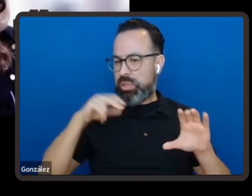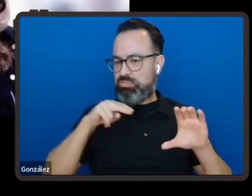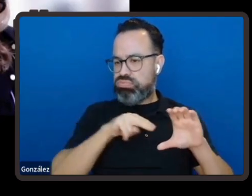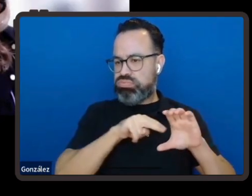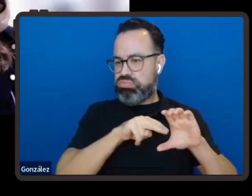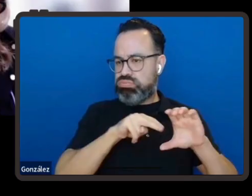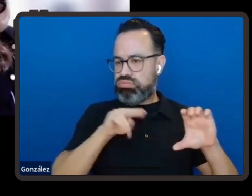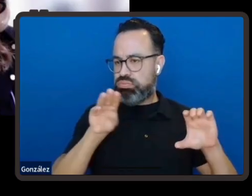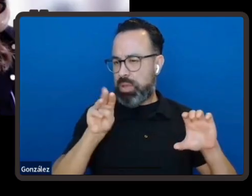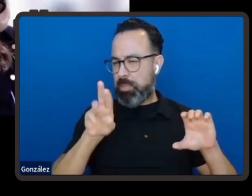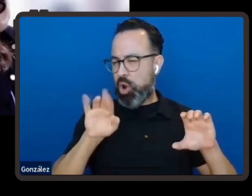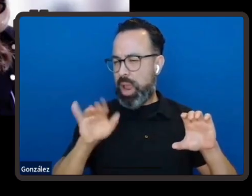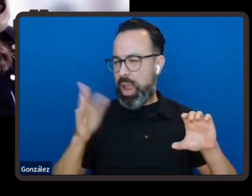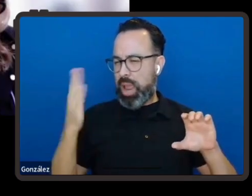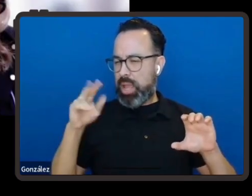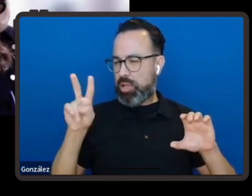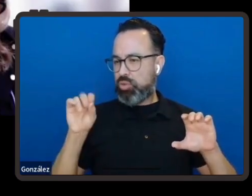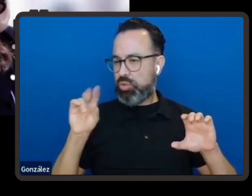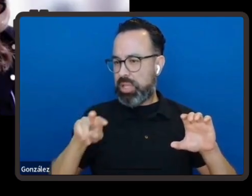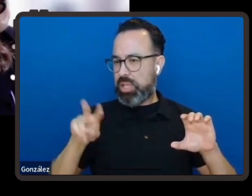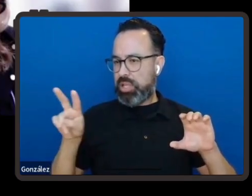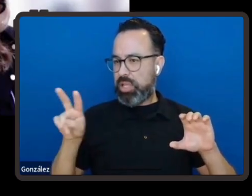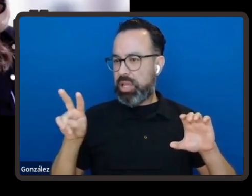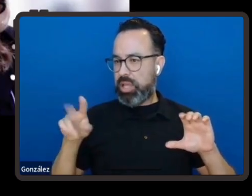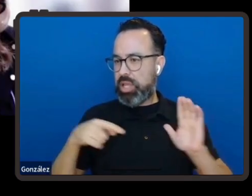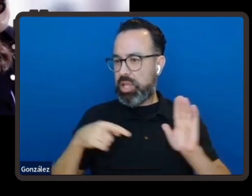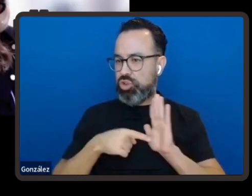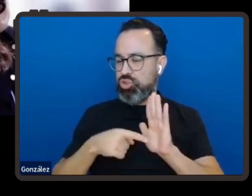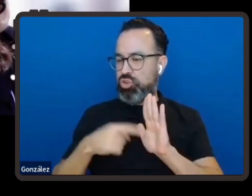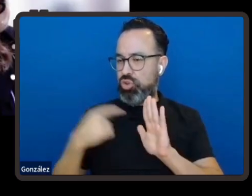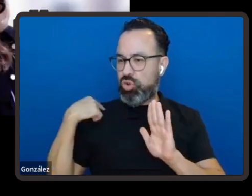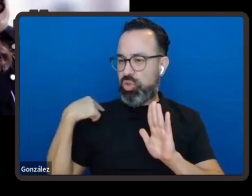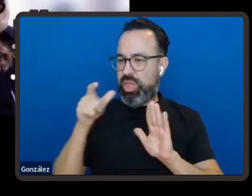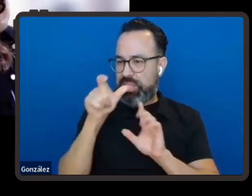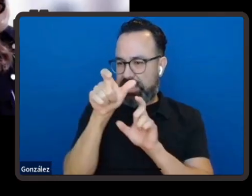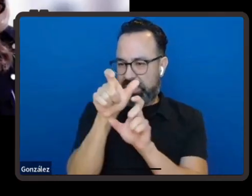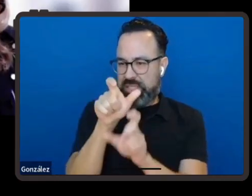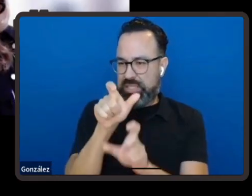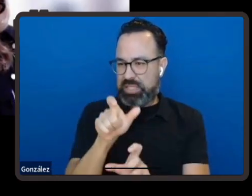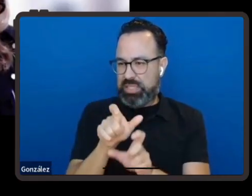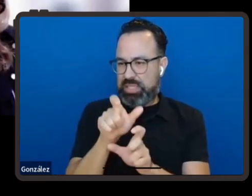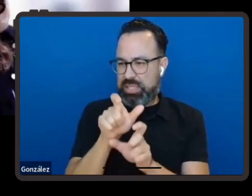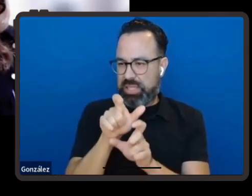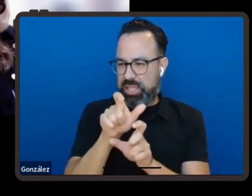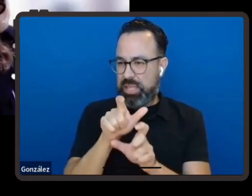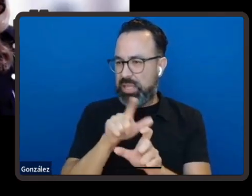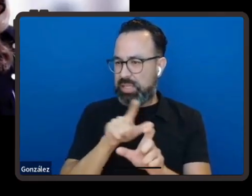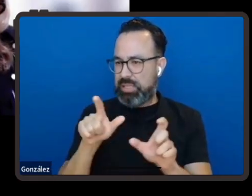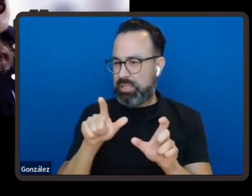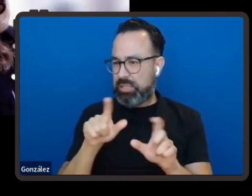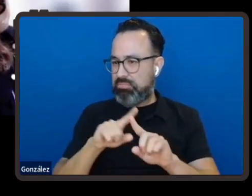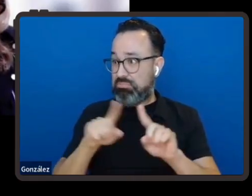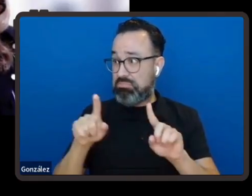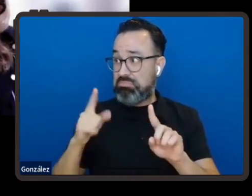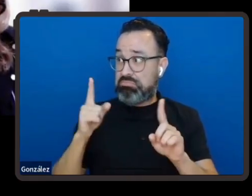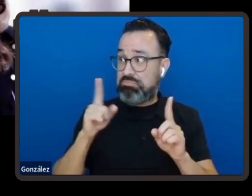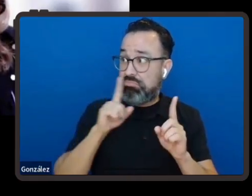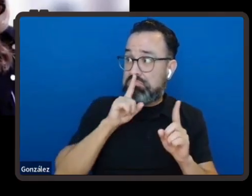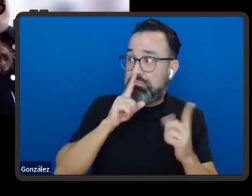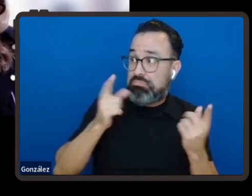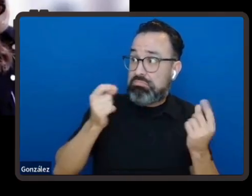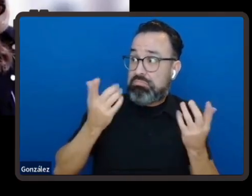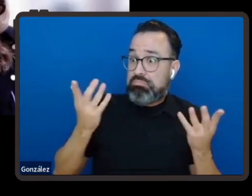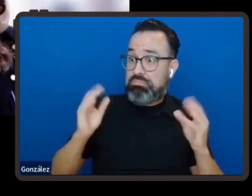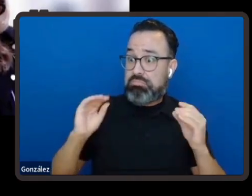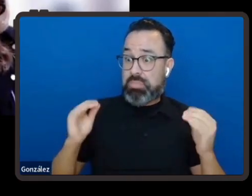2022. This showed bulging discs at cervical spine. We were not told to do anything about it. Now she was diagnosed